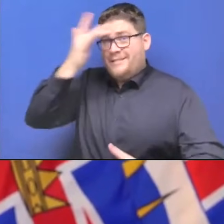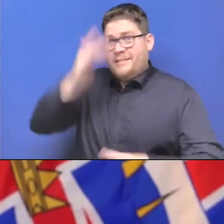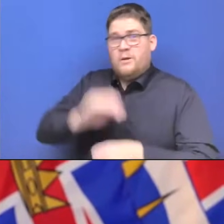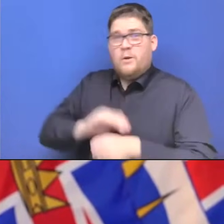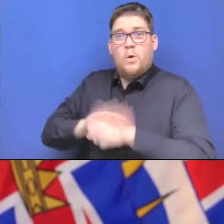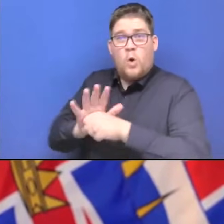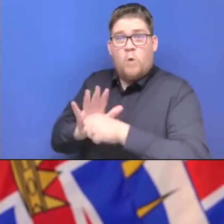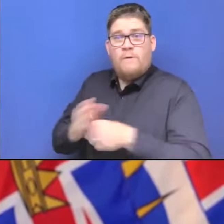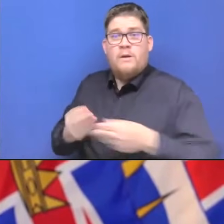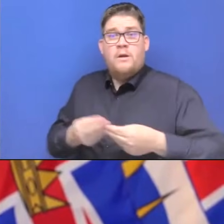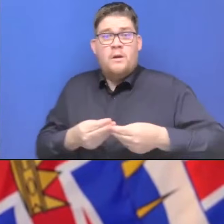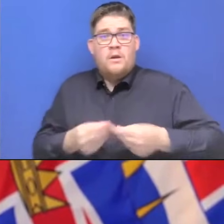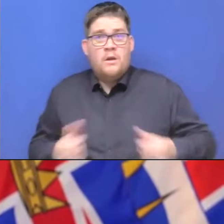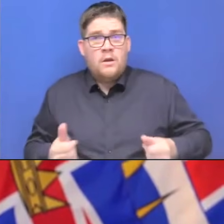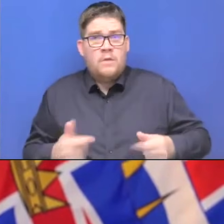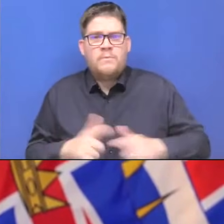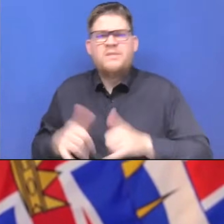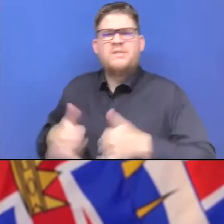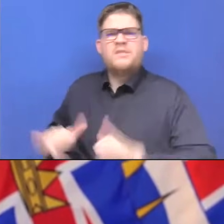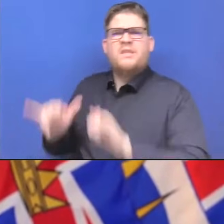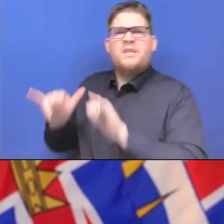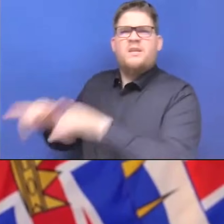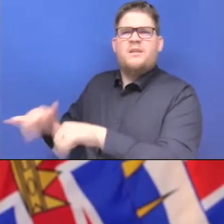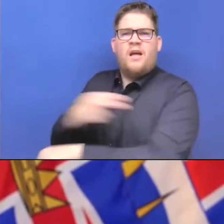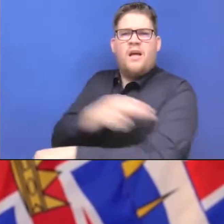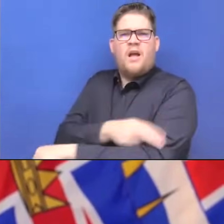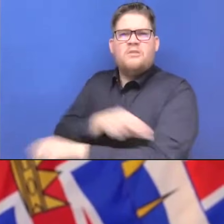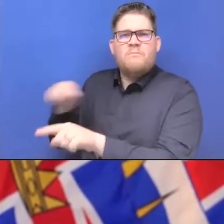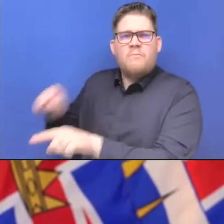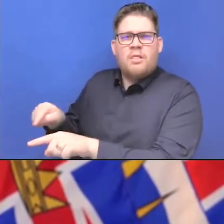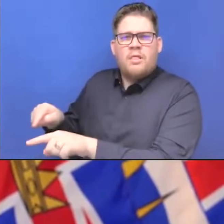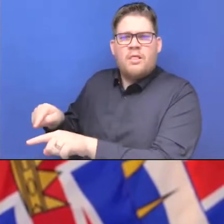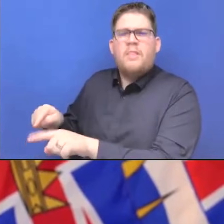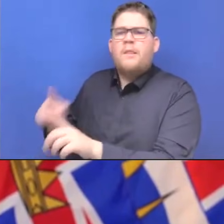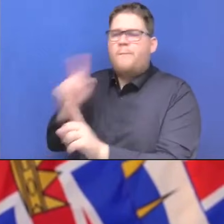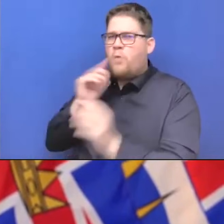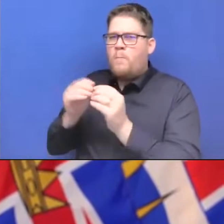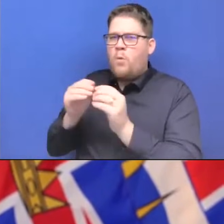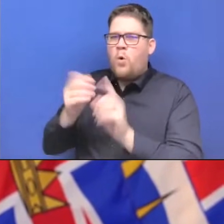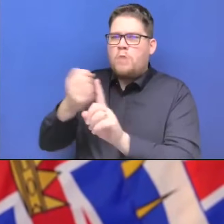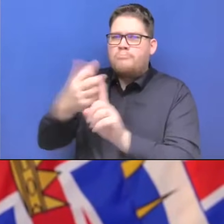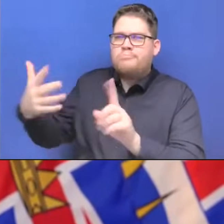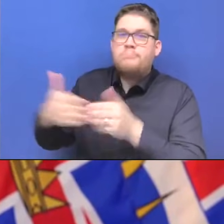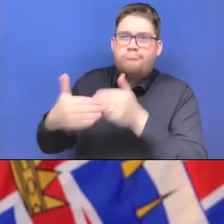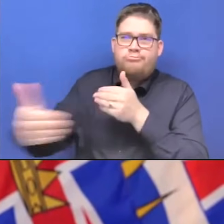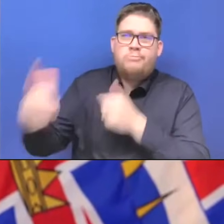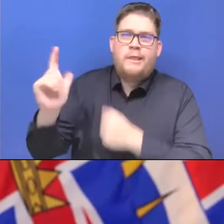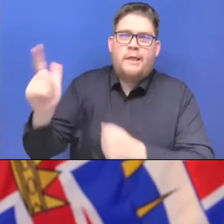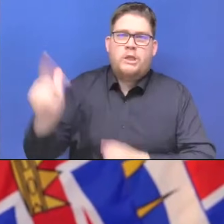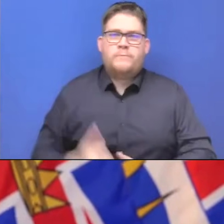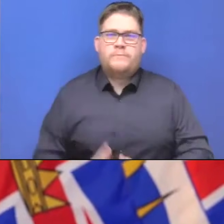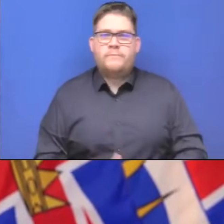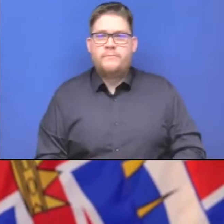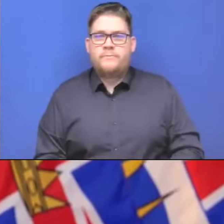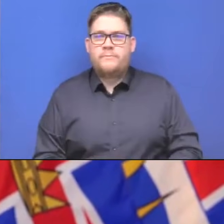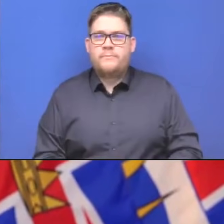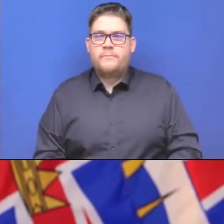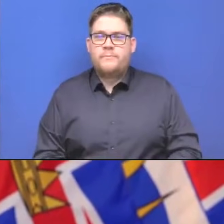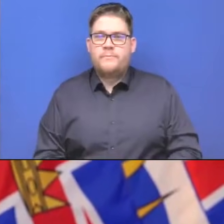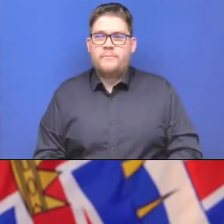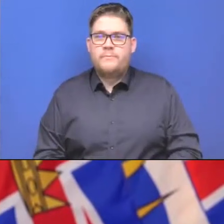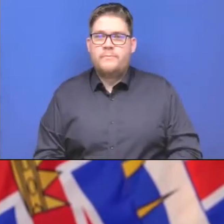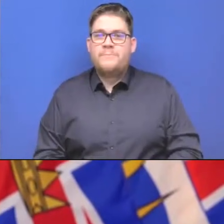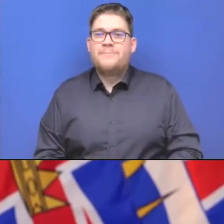hospital. So we'll have more to say on that. In closing, I do want to remind everybody that even